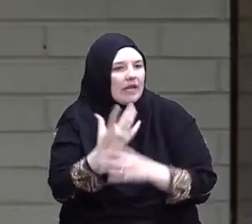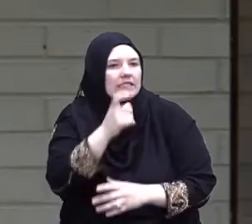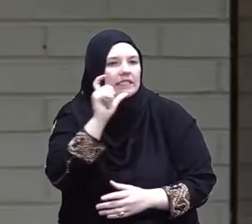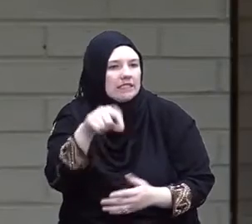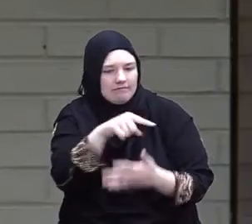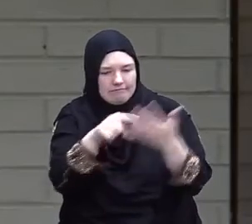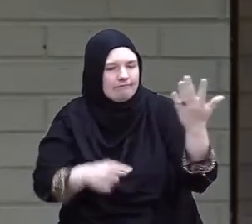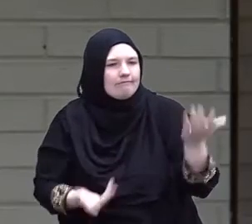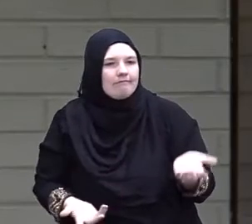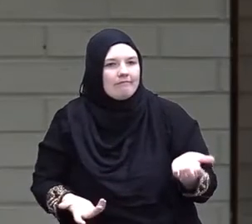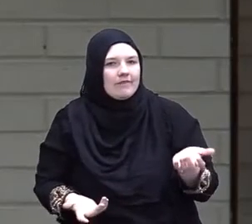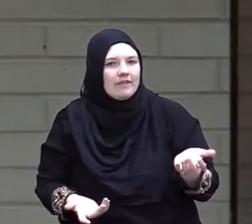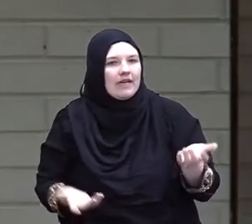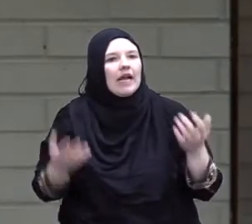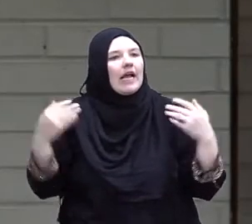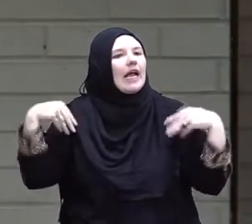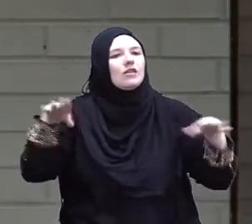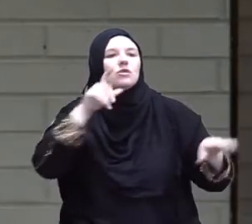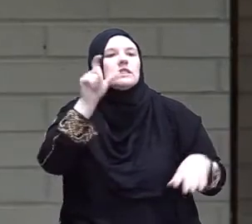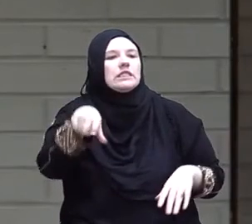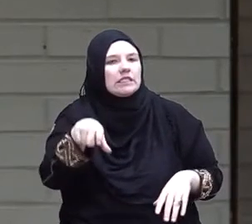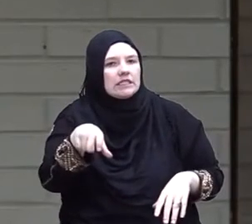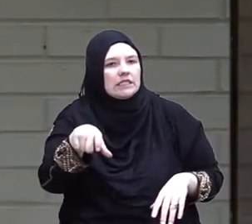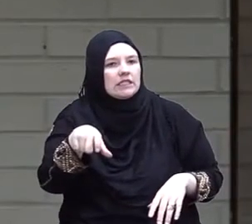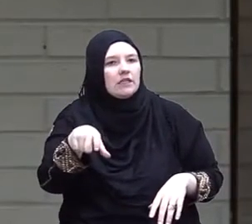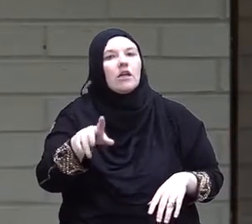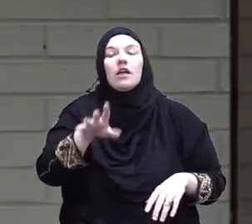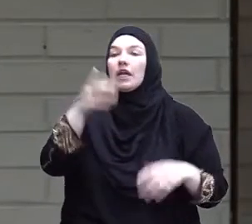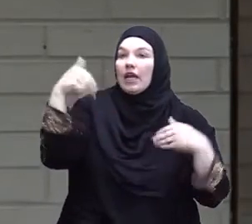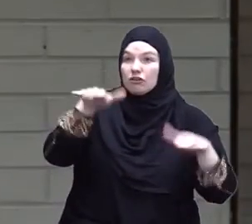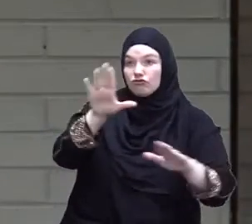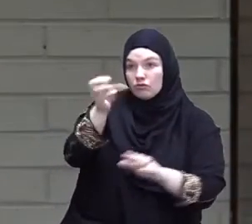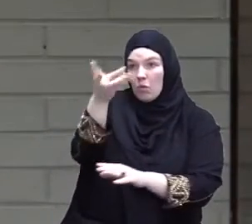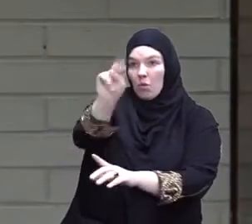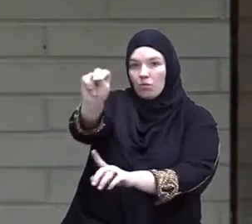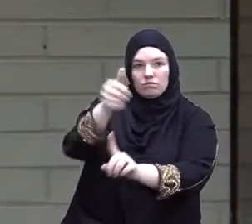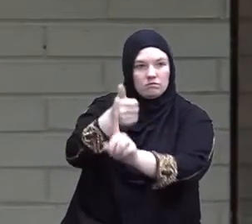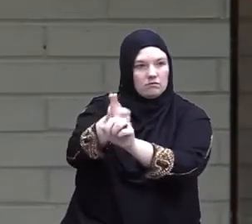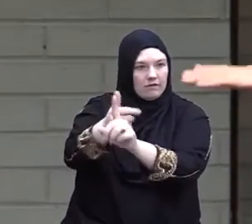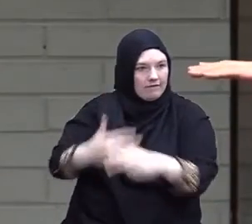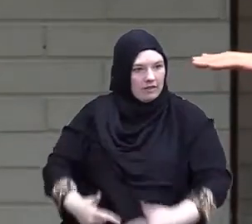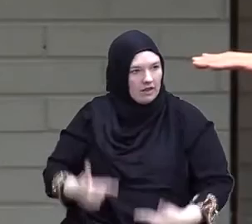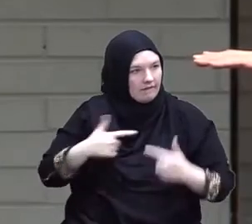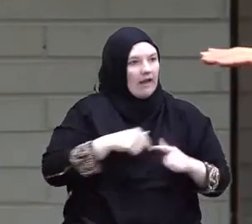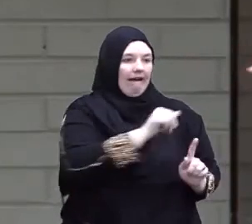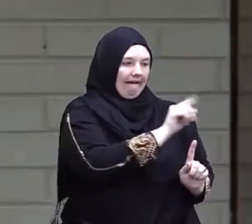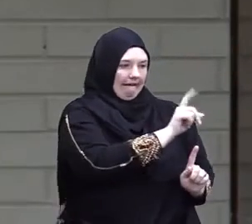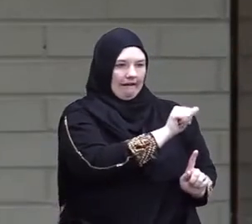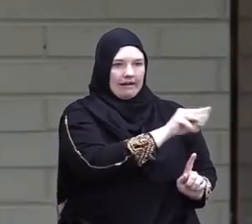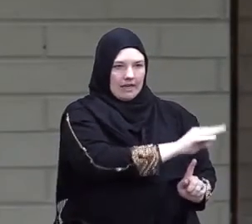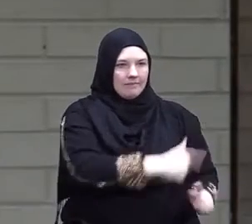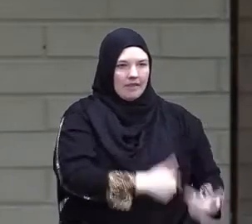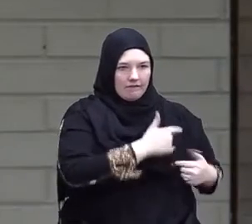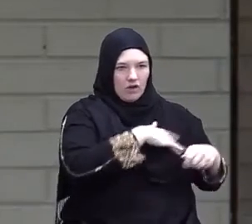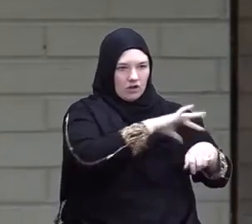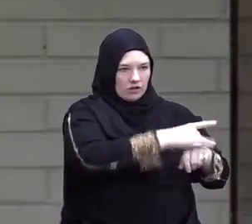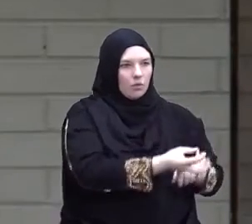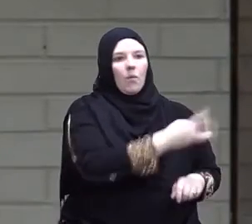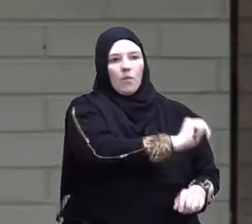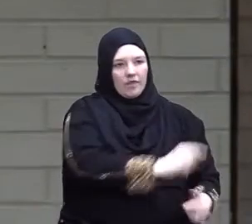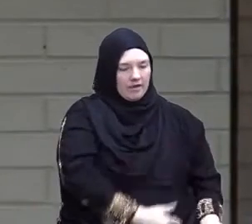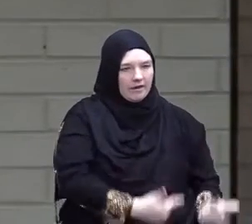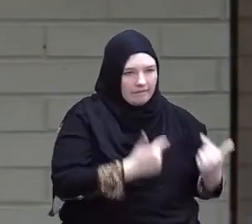in itself, because he is telling them, you have your life and Adam has his life. You have your